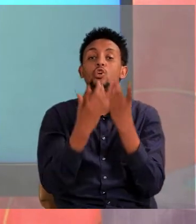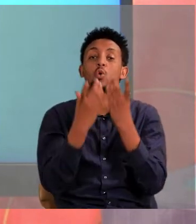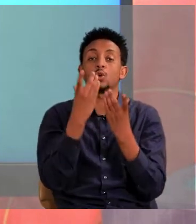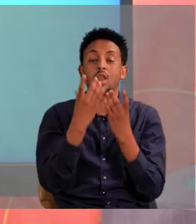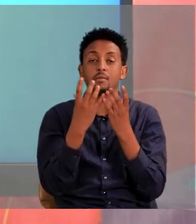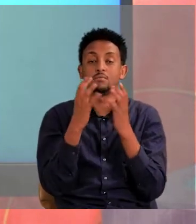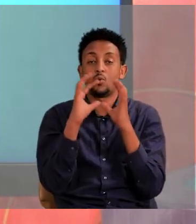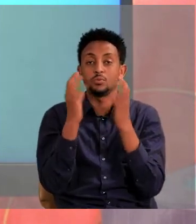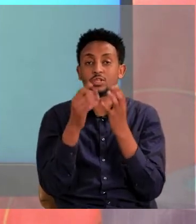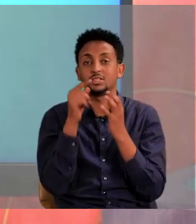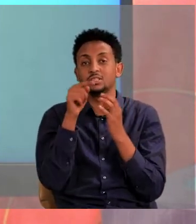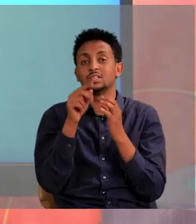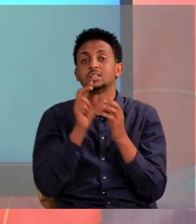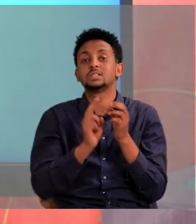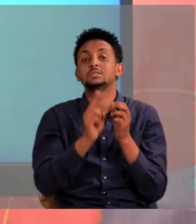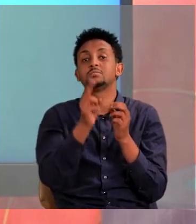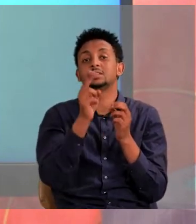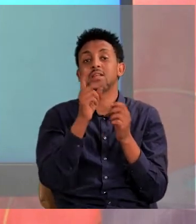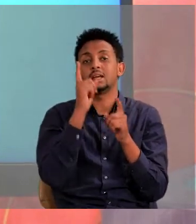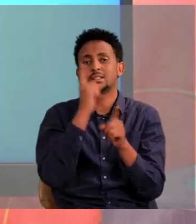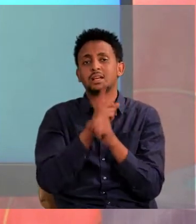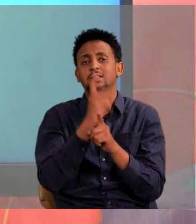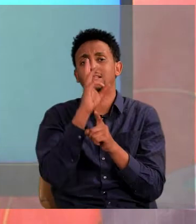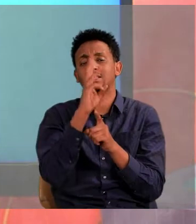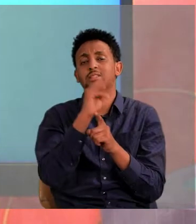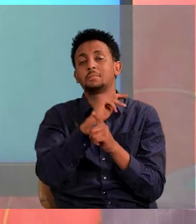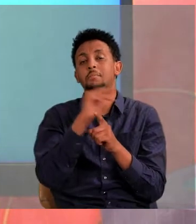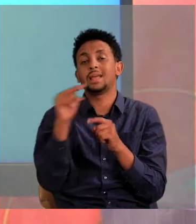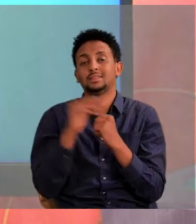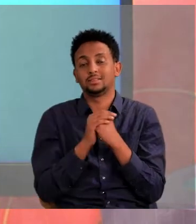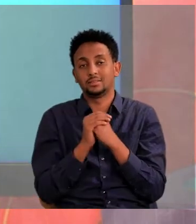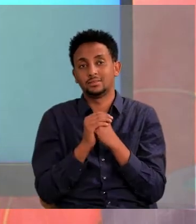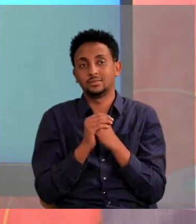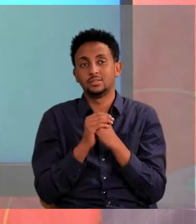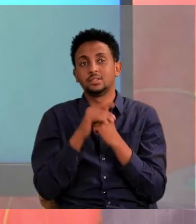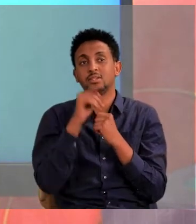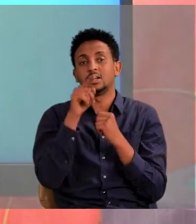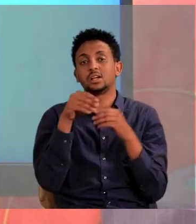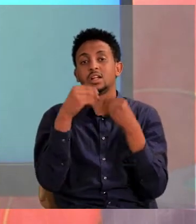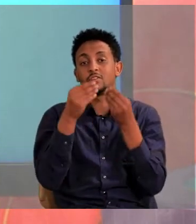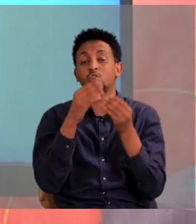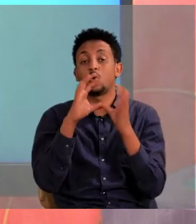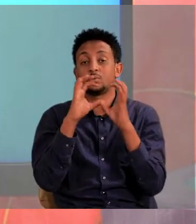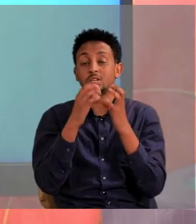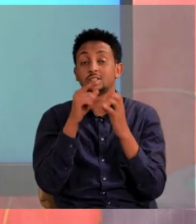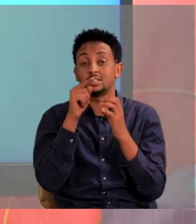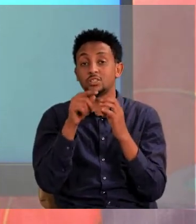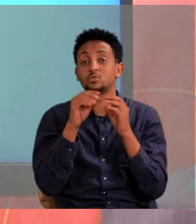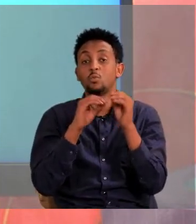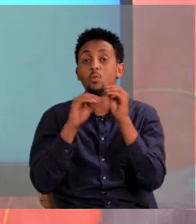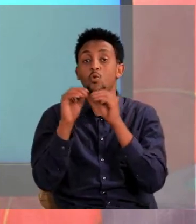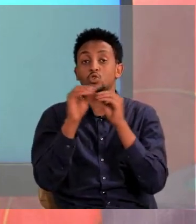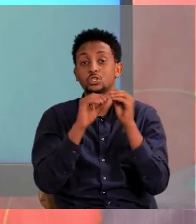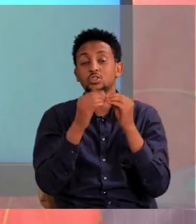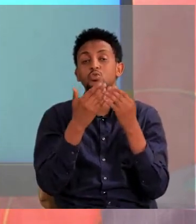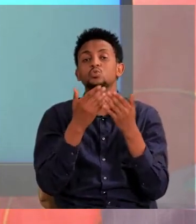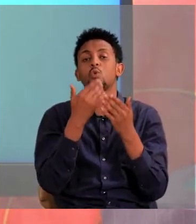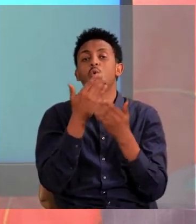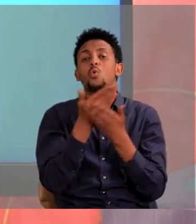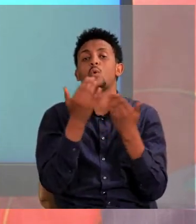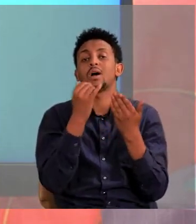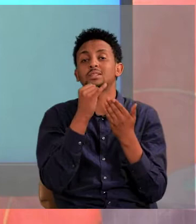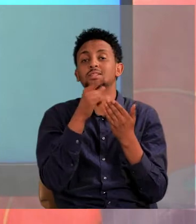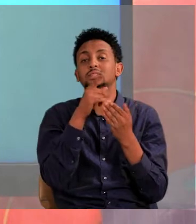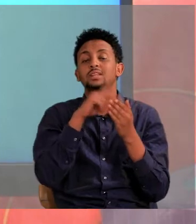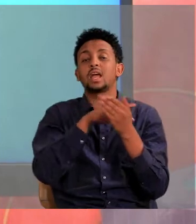objects as its speed is exactly 6 meters? Suppose a given object is in a state of motion, so that what is